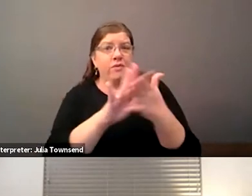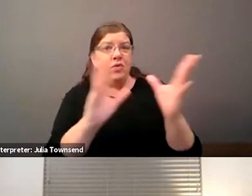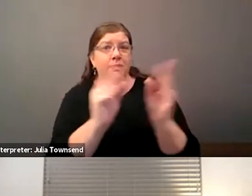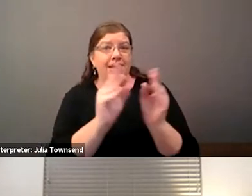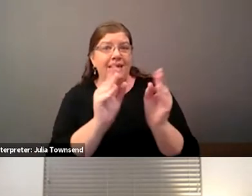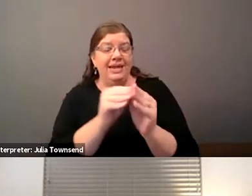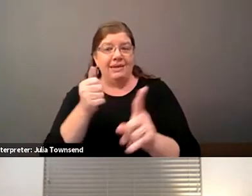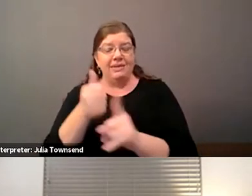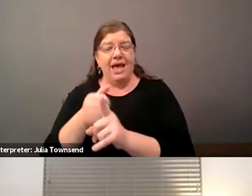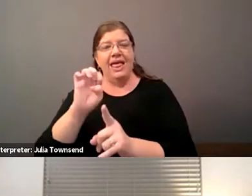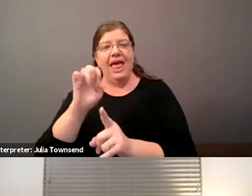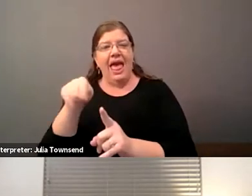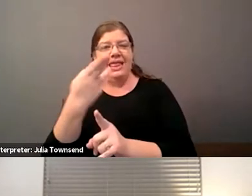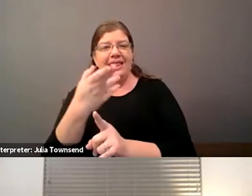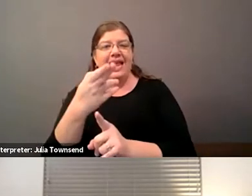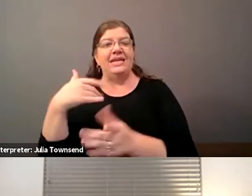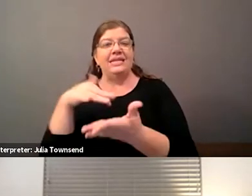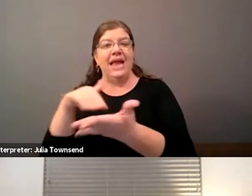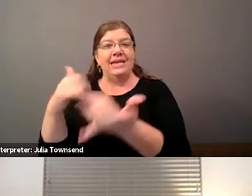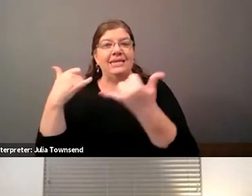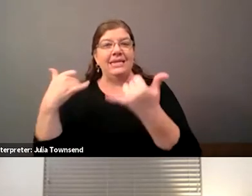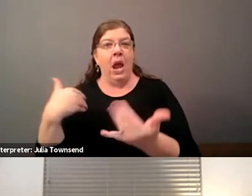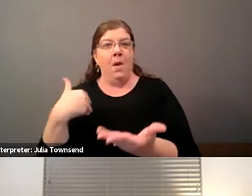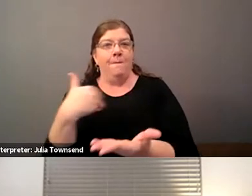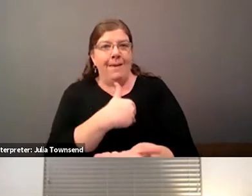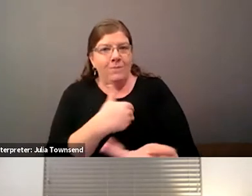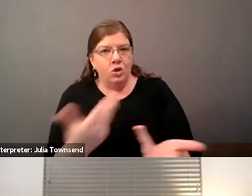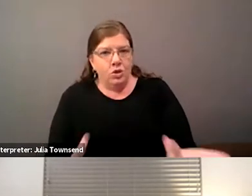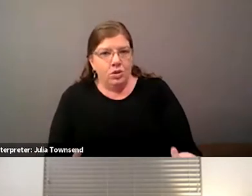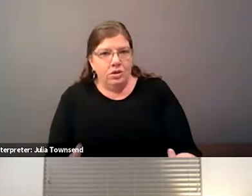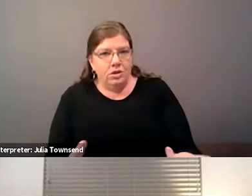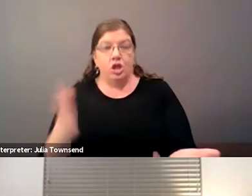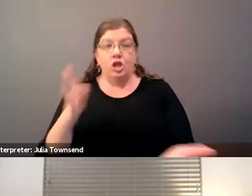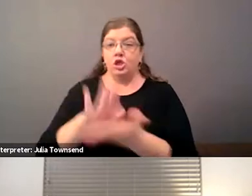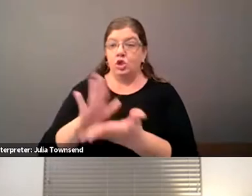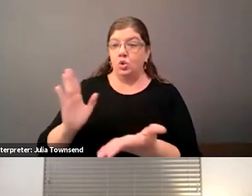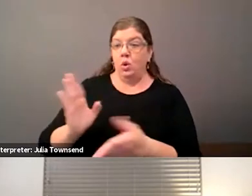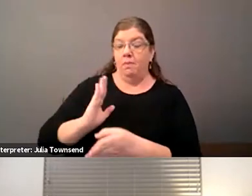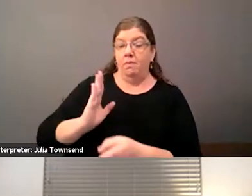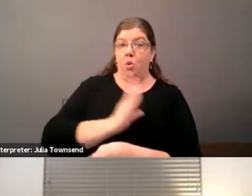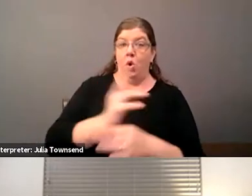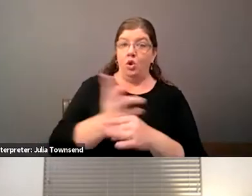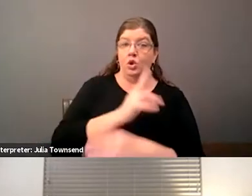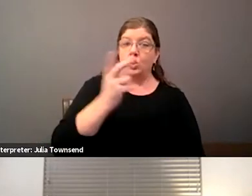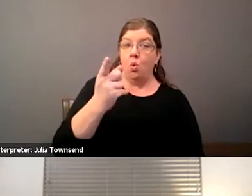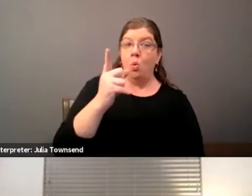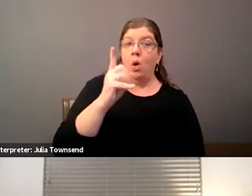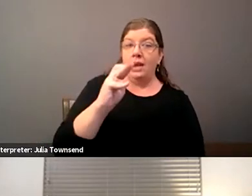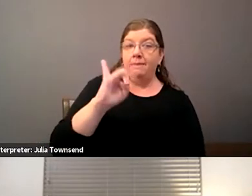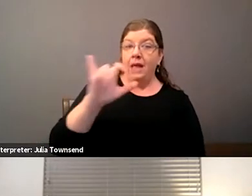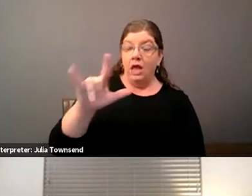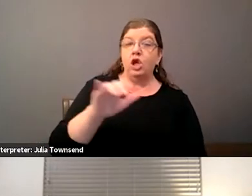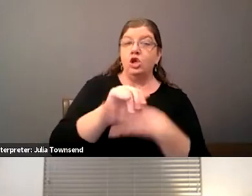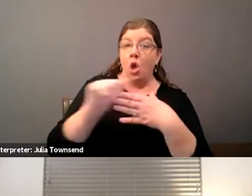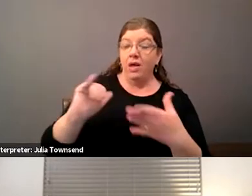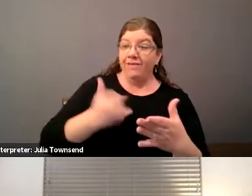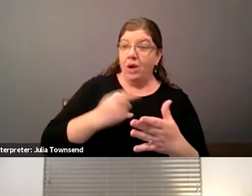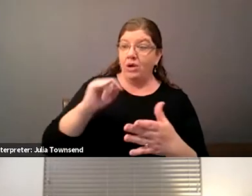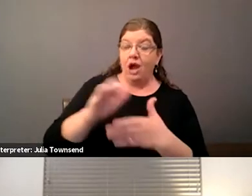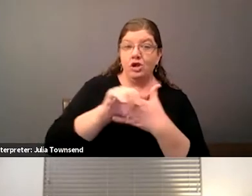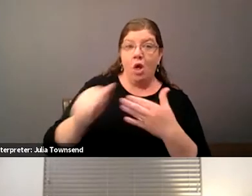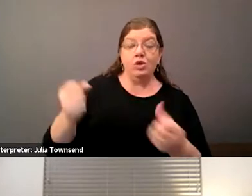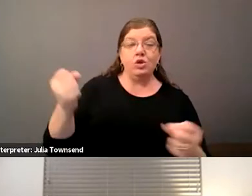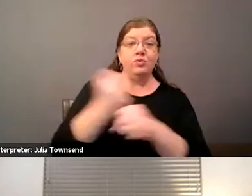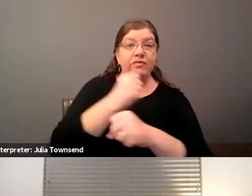ethnic studies now member the school board used one million of our tax dollars to fight this case but didn't take it